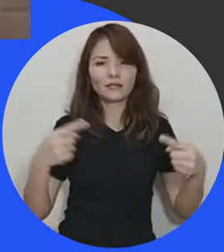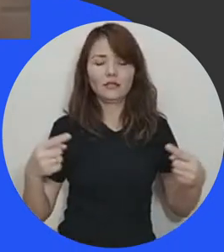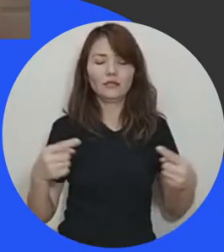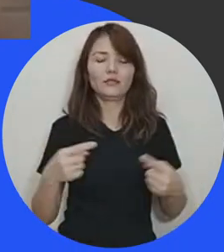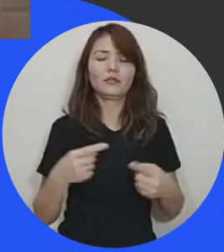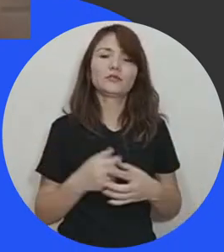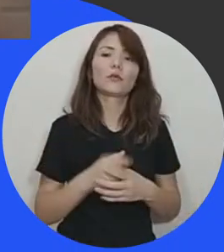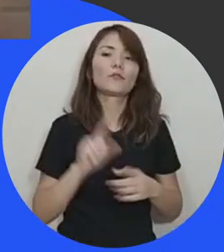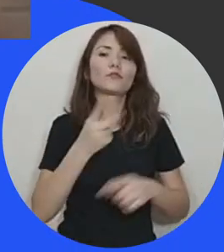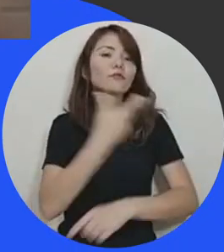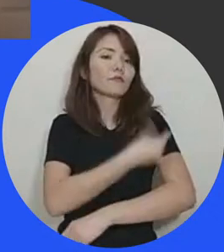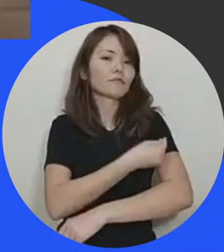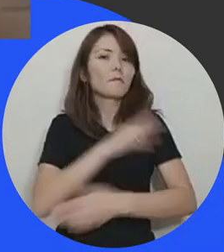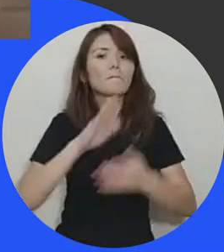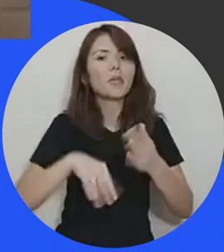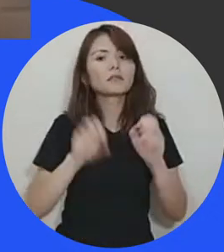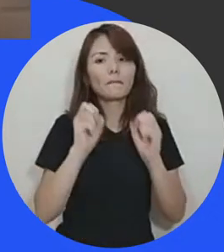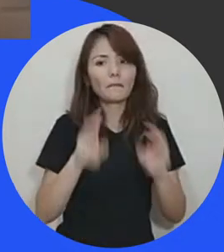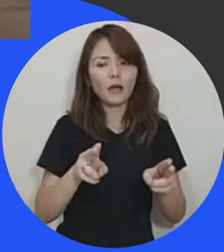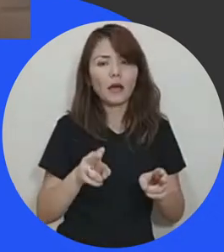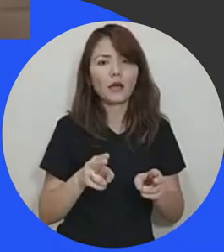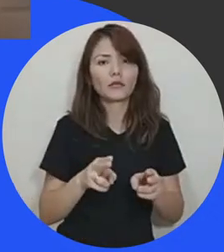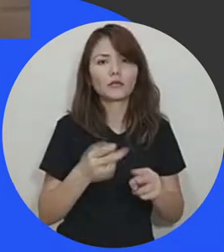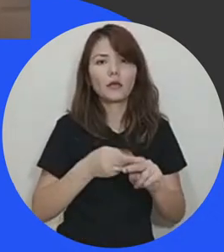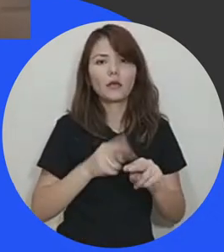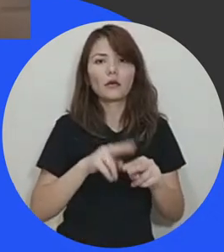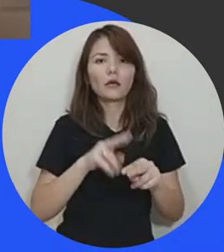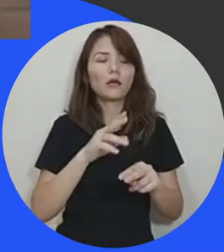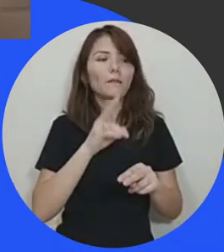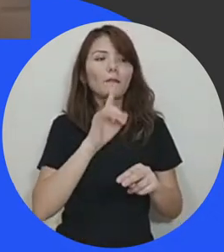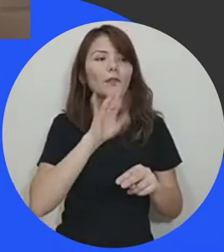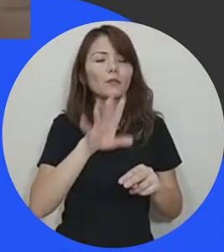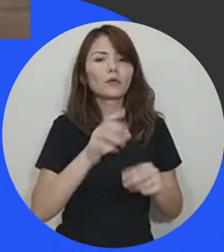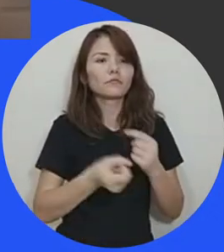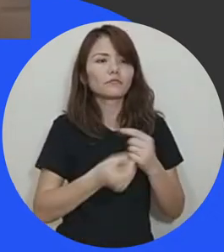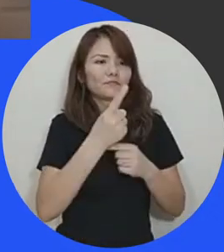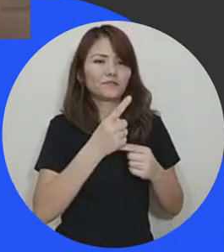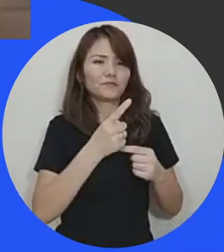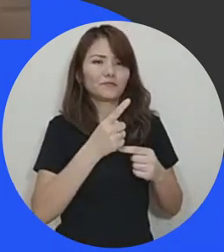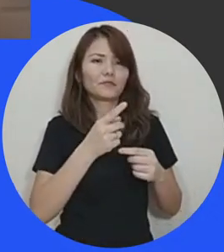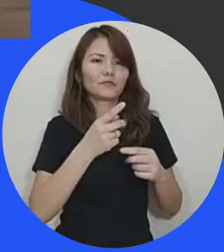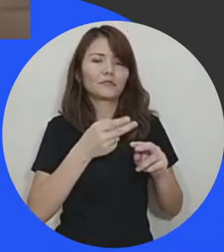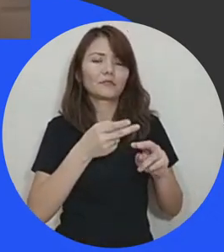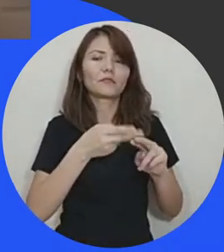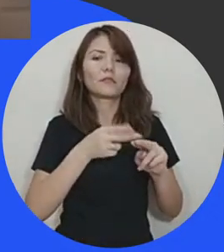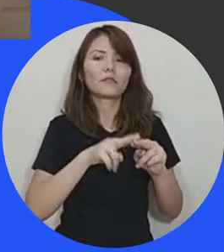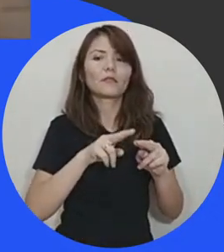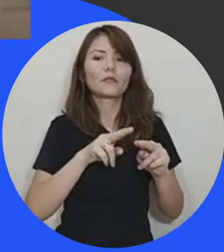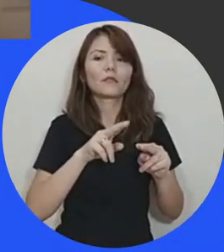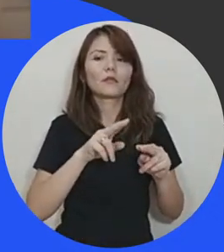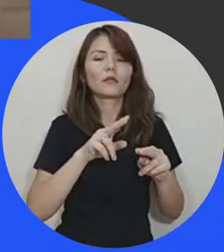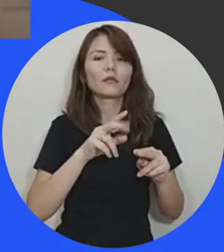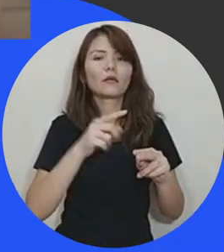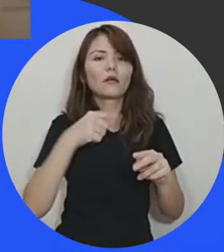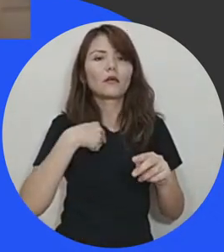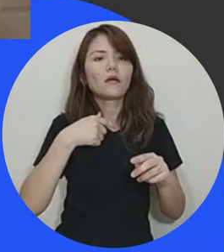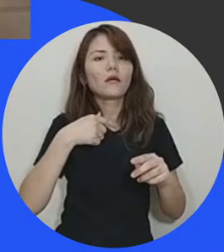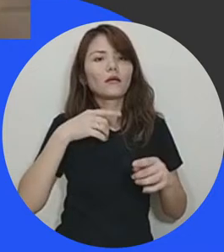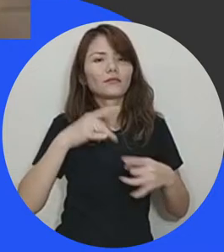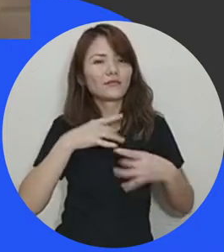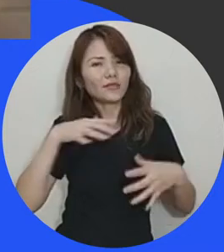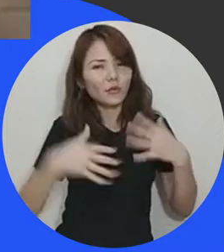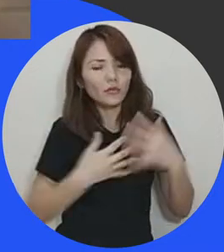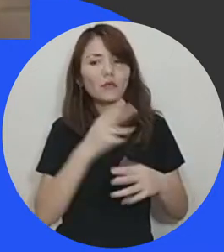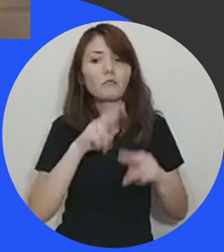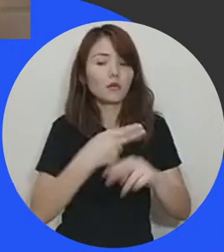any unwanted effects before it goes into service. And that's why vaccine trials take so long. And so my